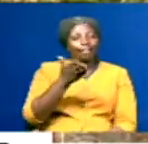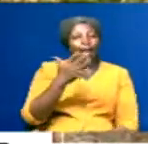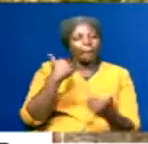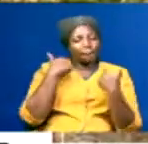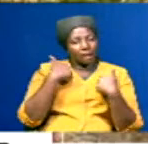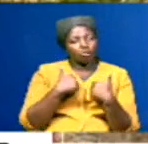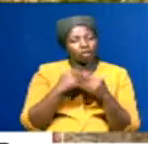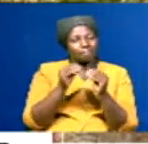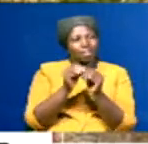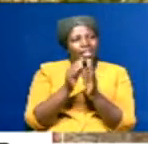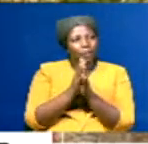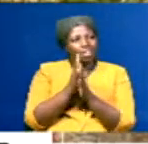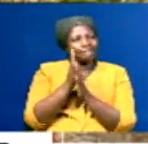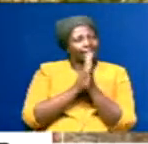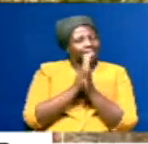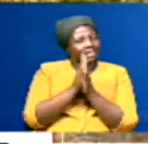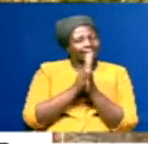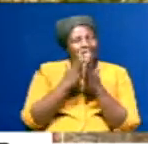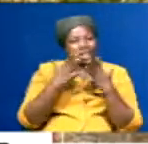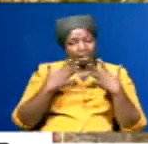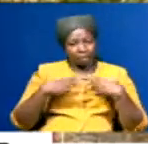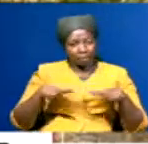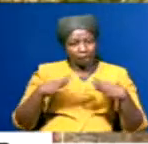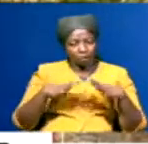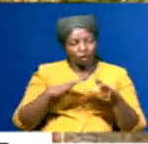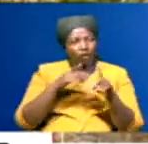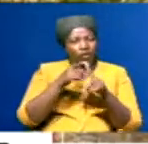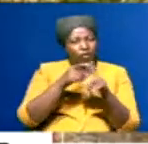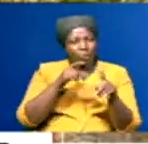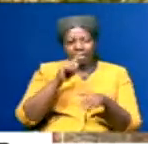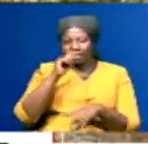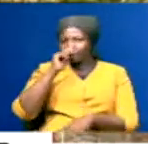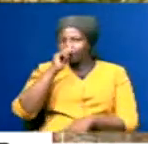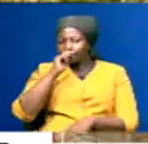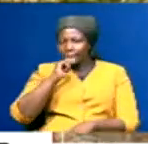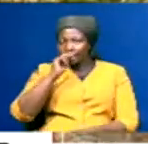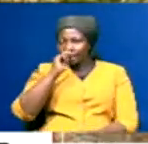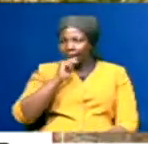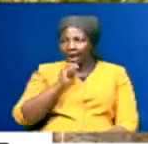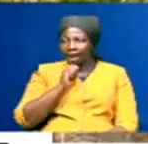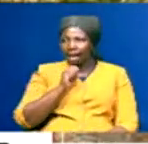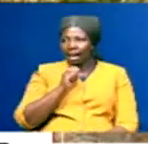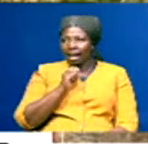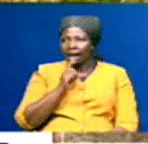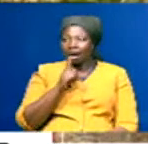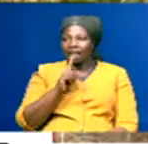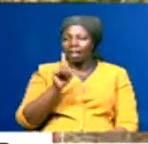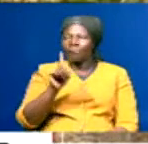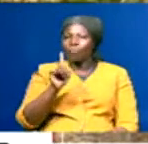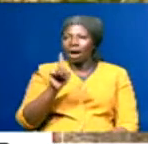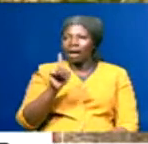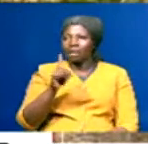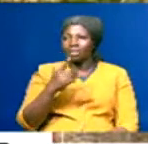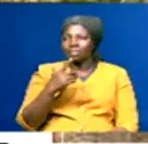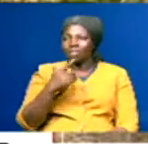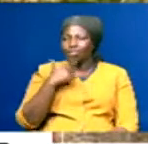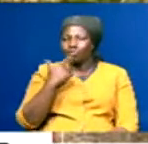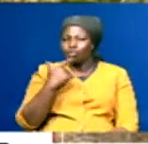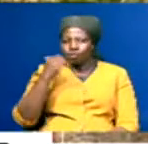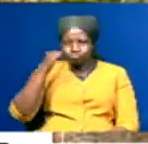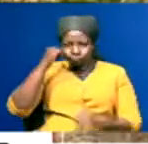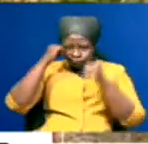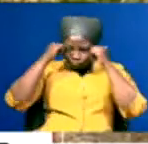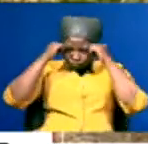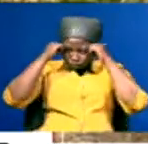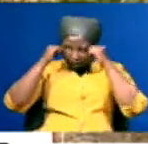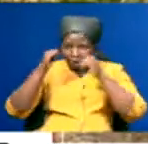some very interesting people from Tanzania. One was studying law,